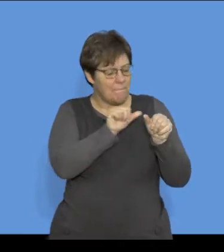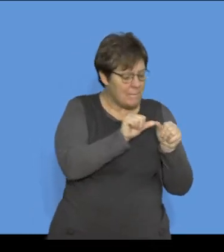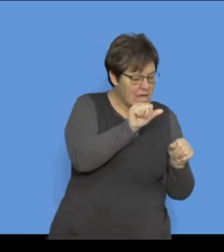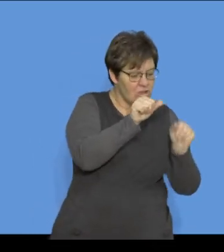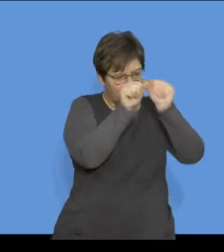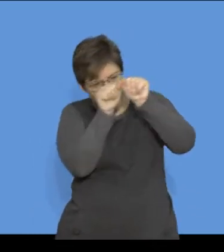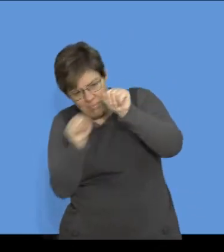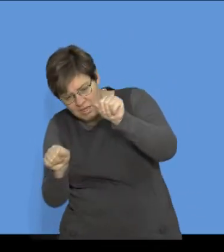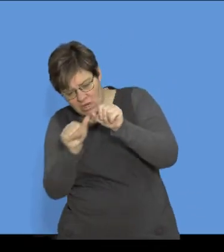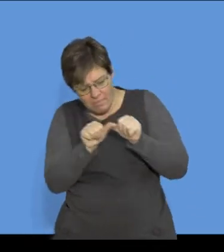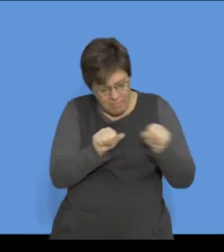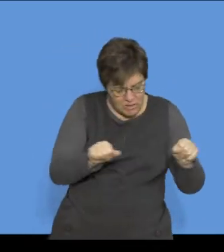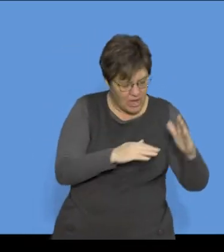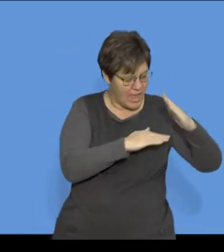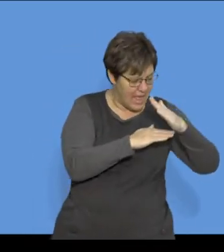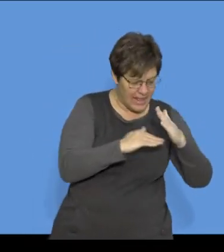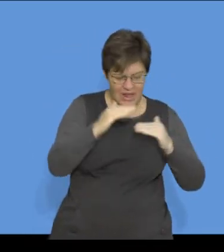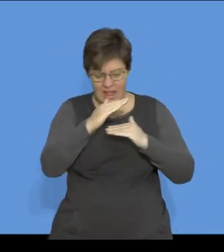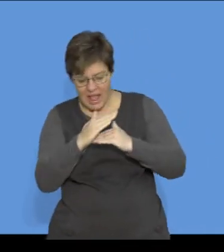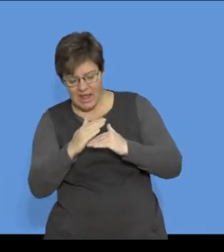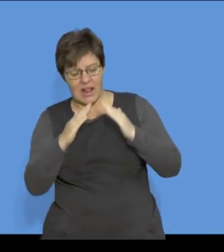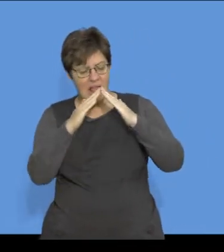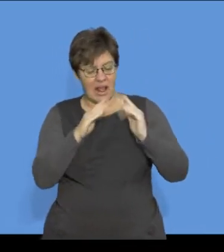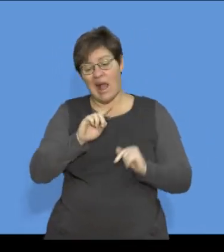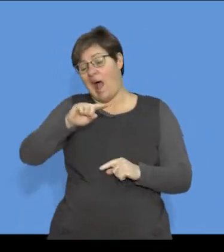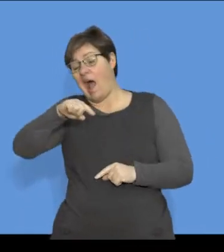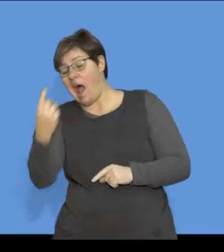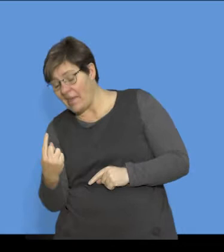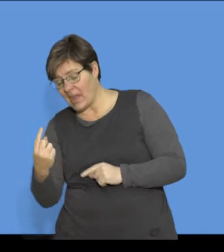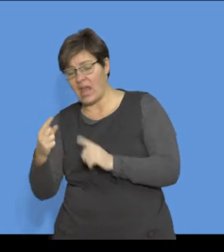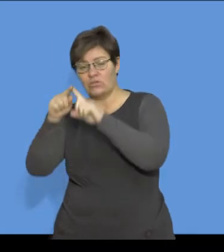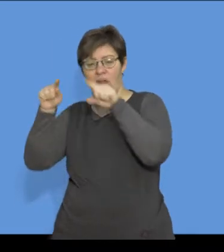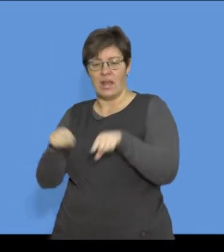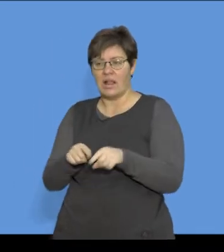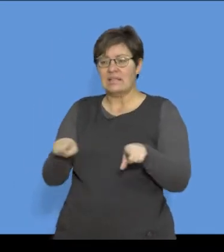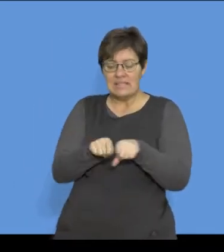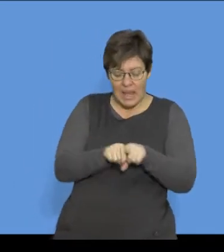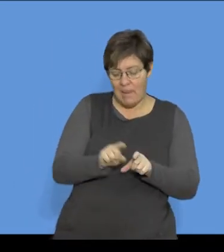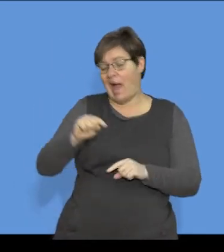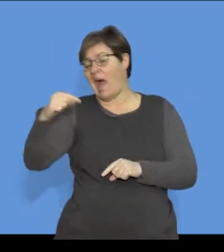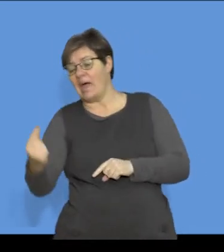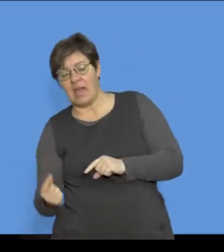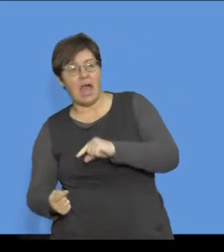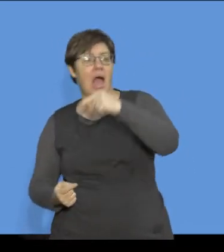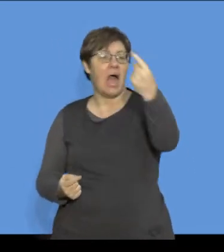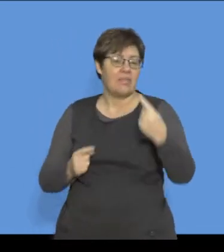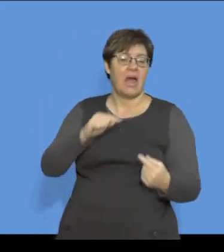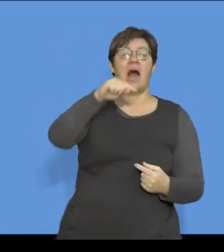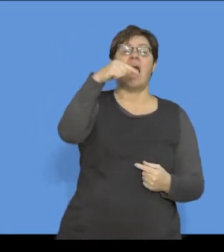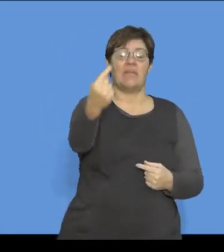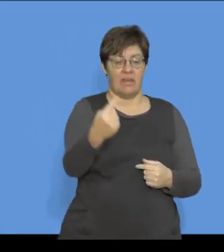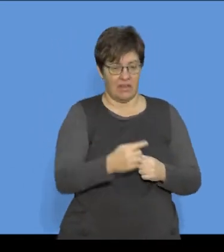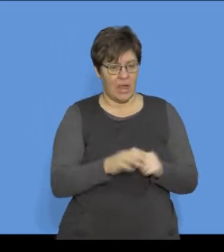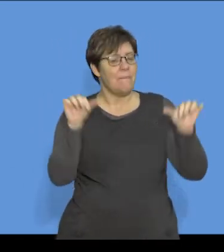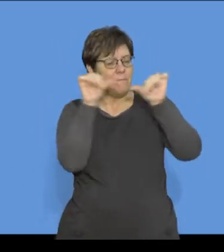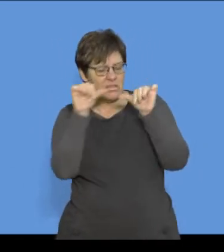and the same angles in another triangle and in another triangle and in another triangle, and then at